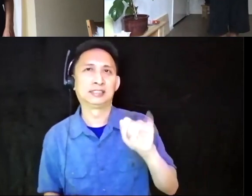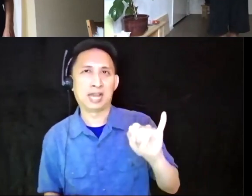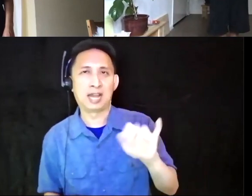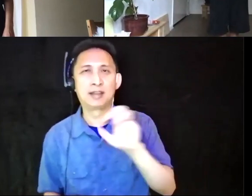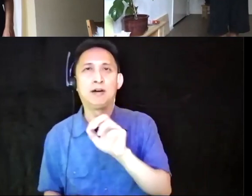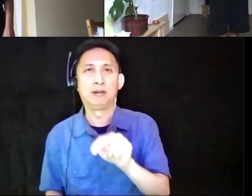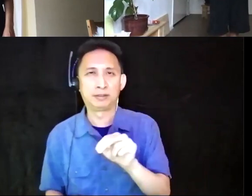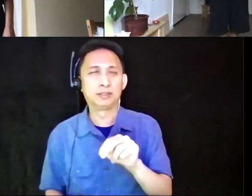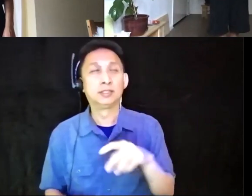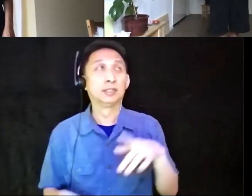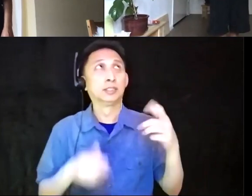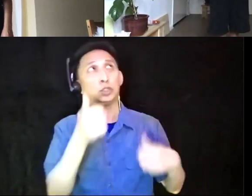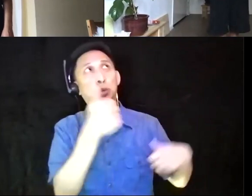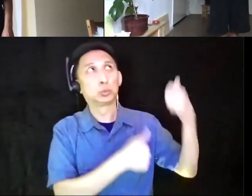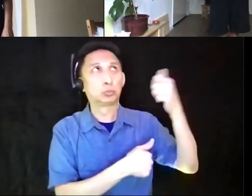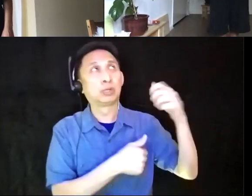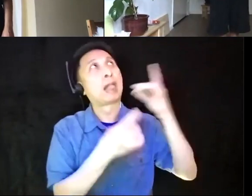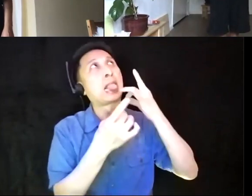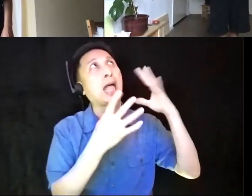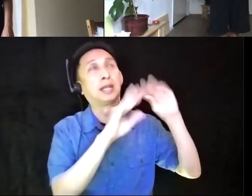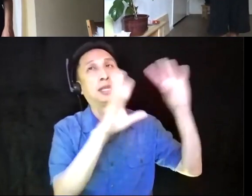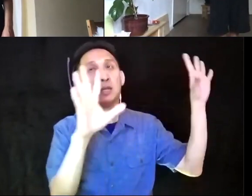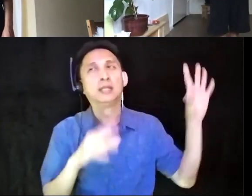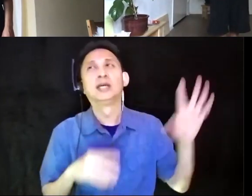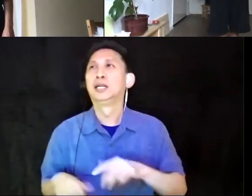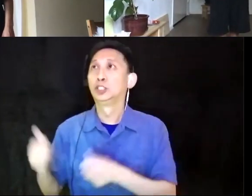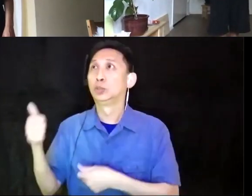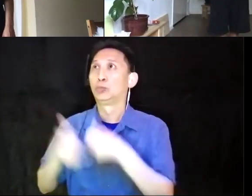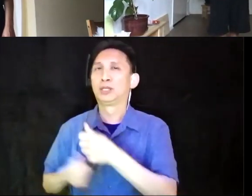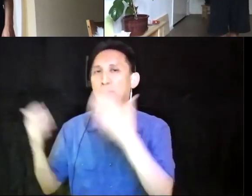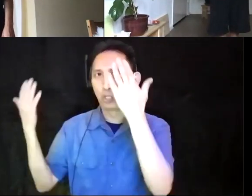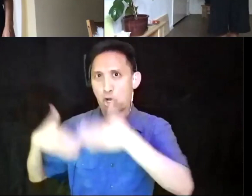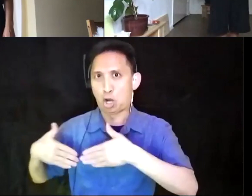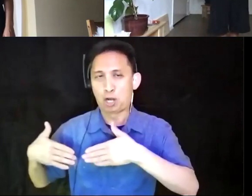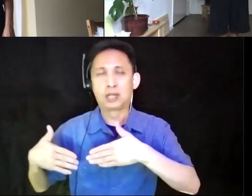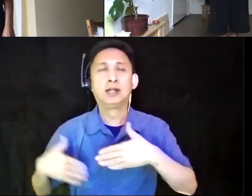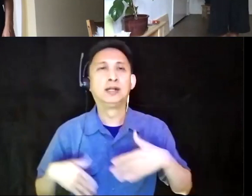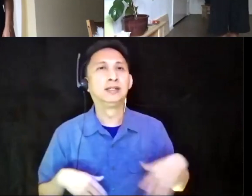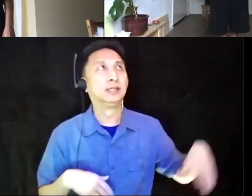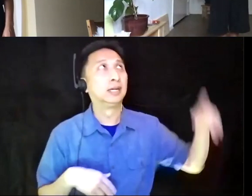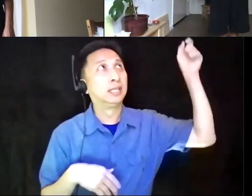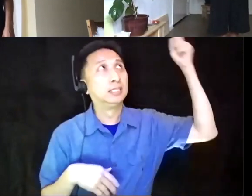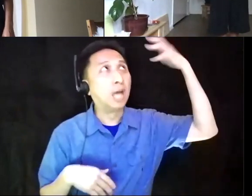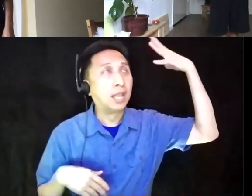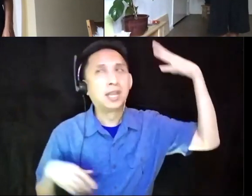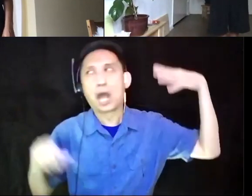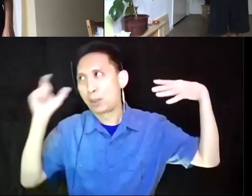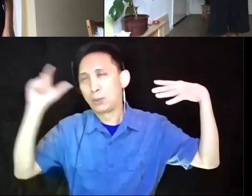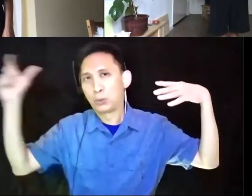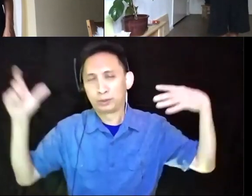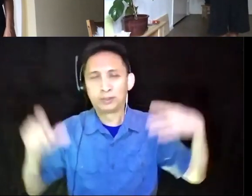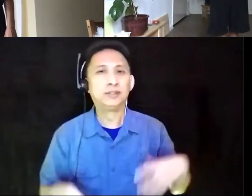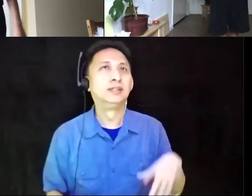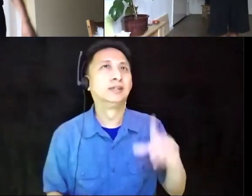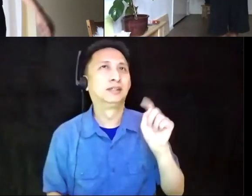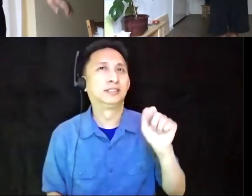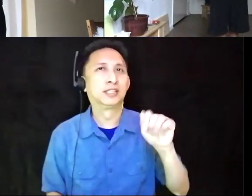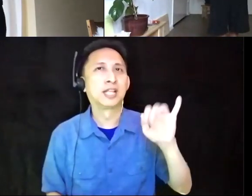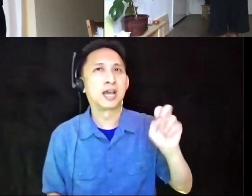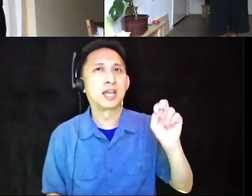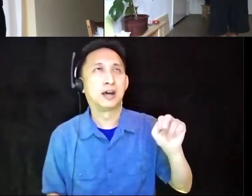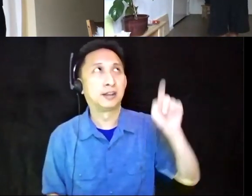the sun and the moon. The right fist is the sun, Tai Yang. The